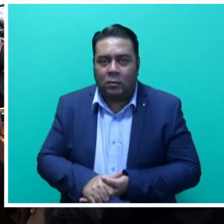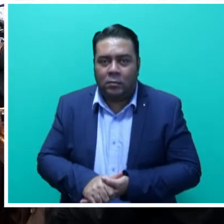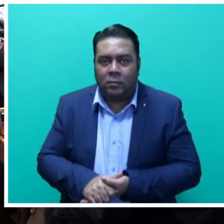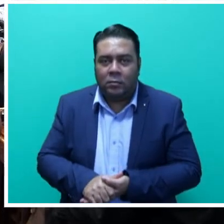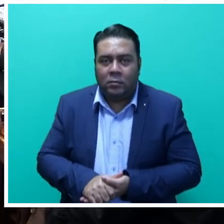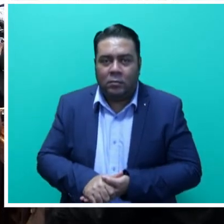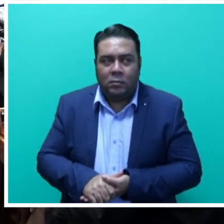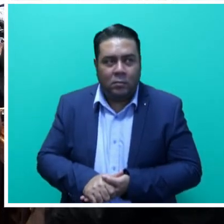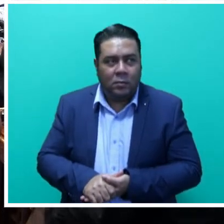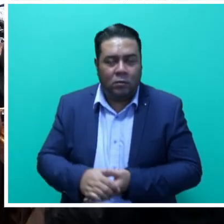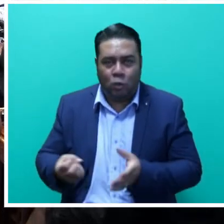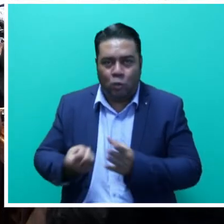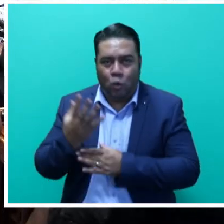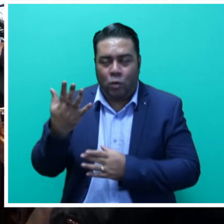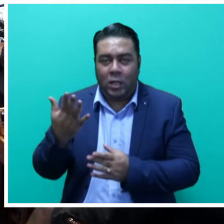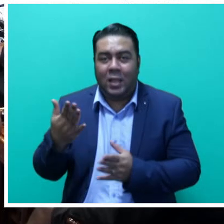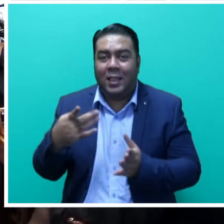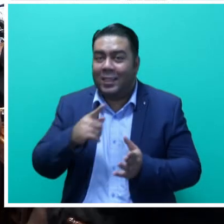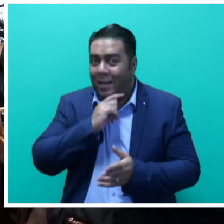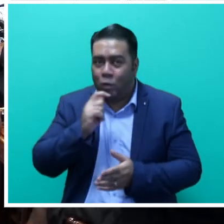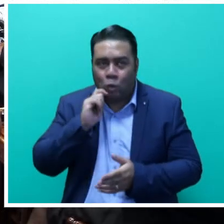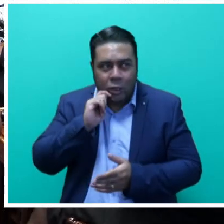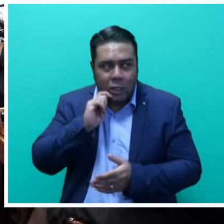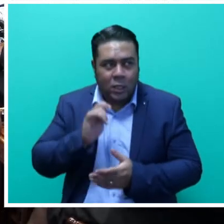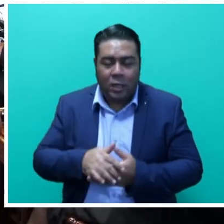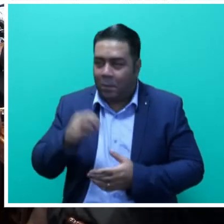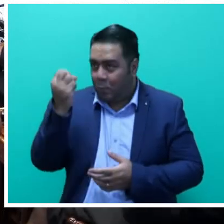some wonderful resorts. And of course, the beauty of...